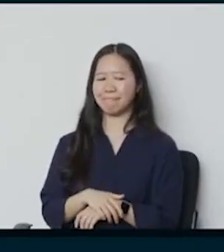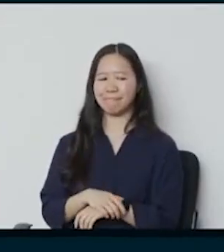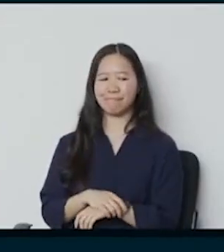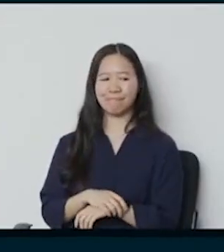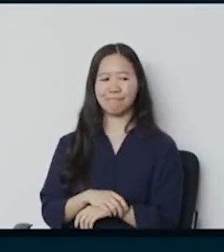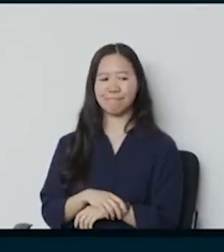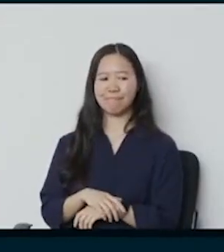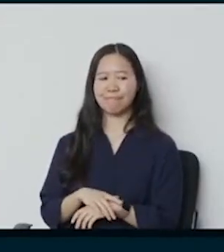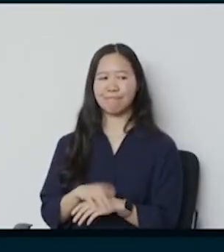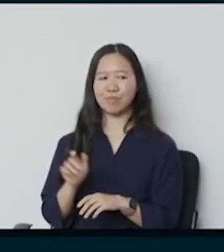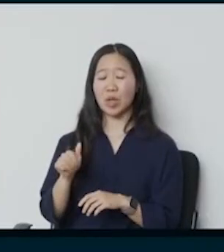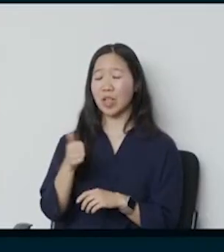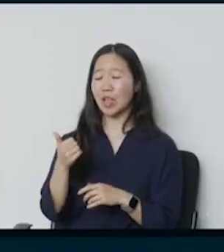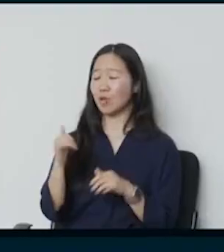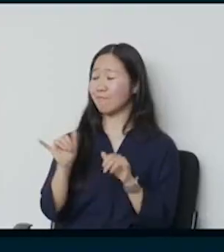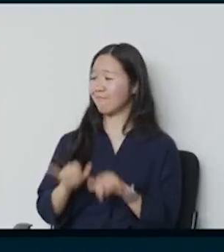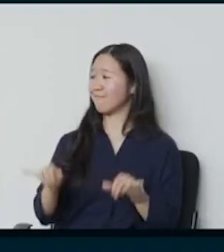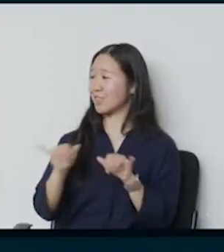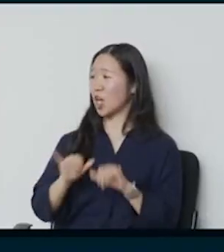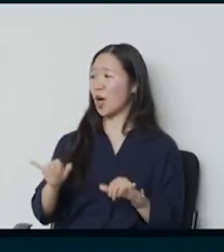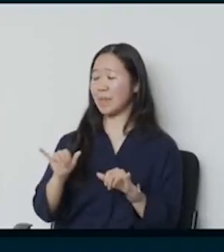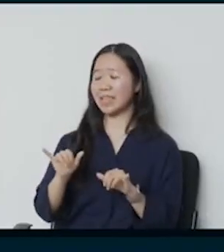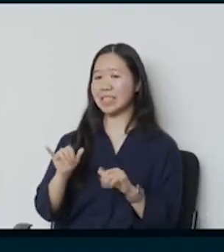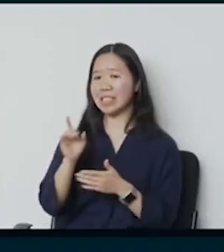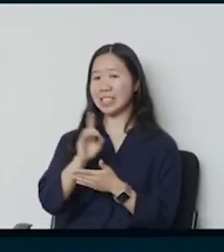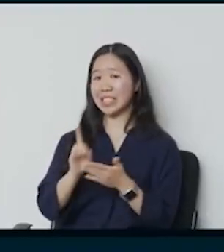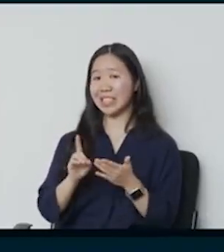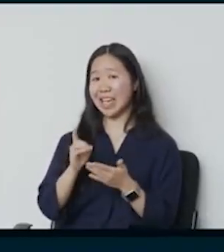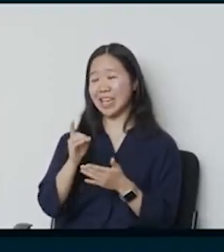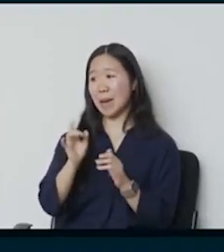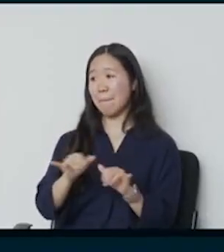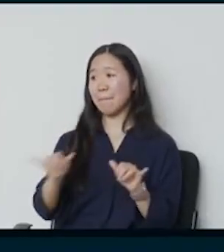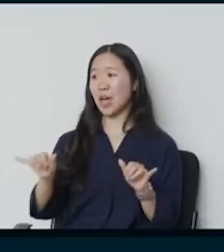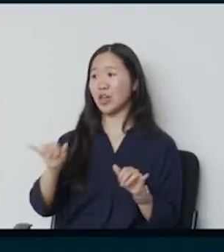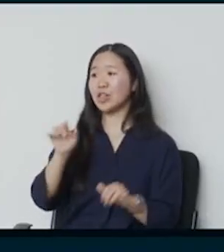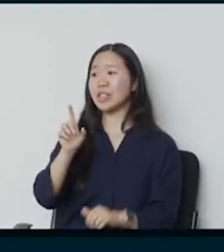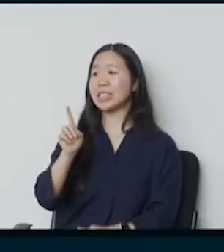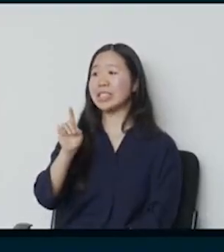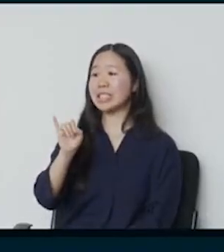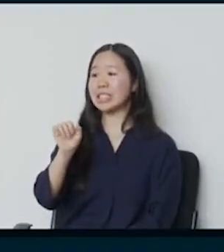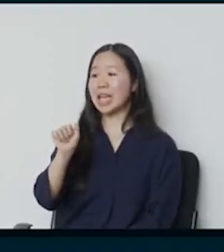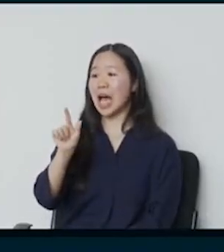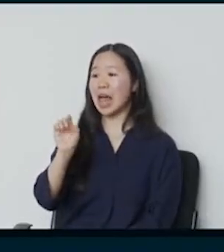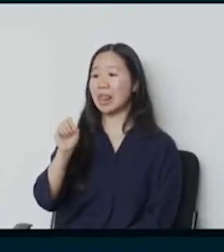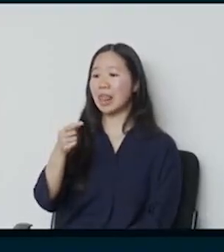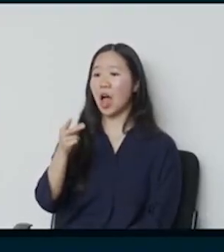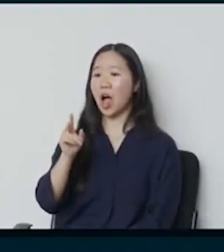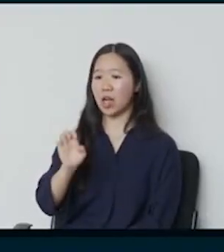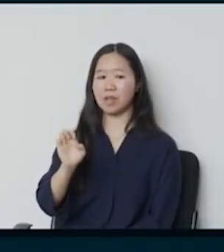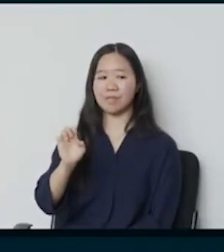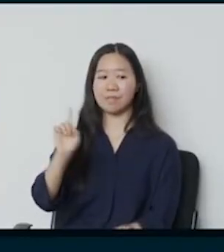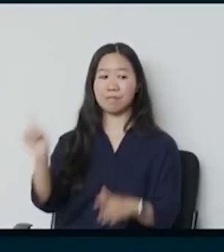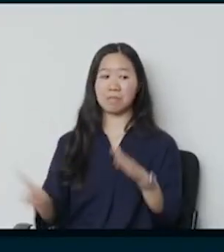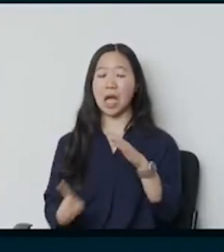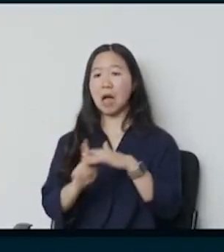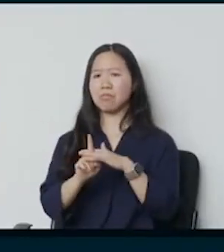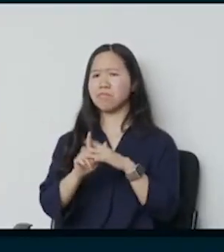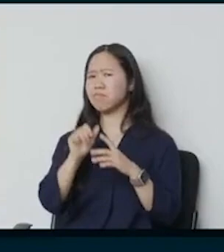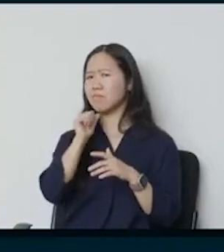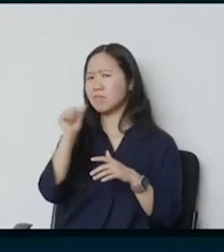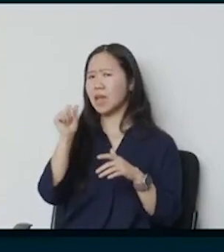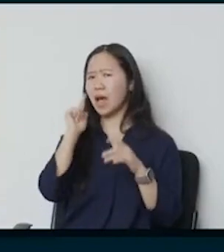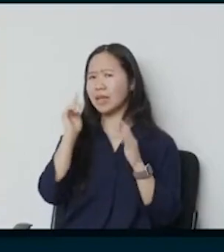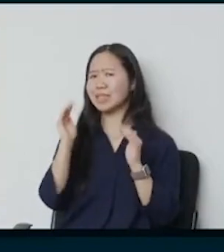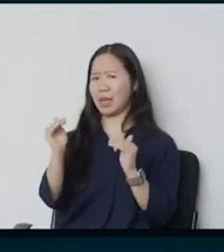is a common design pattern that I often forget about keyboard users. So when a dialogue pops up, it's often unexpected, isn't